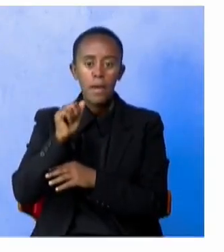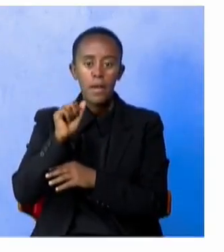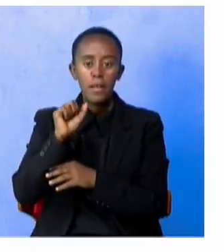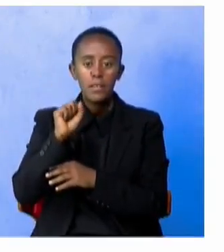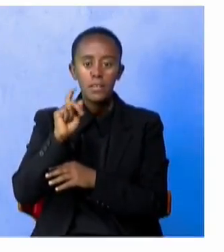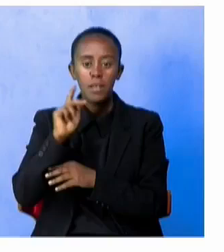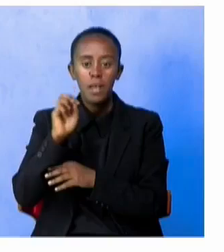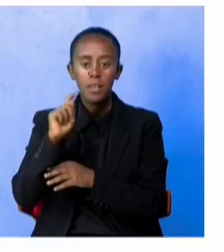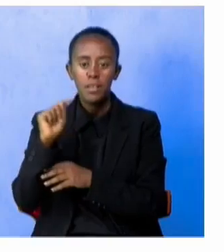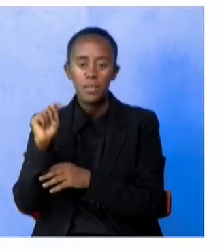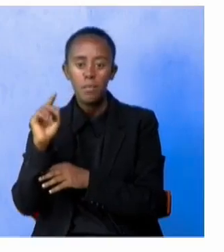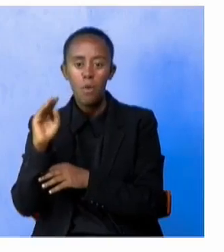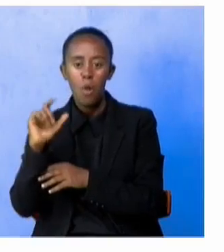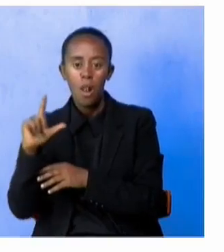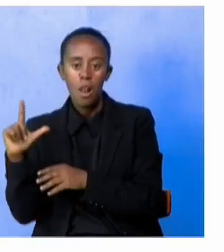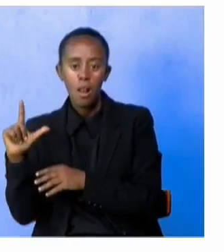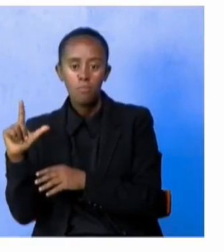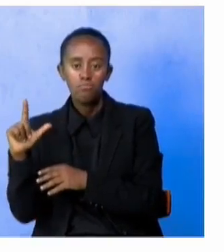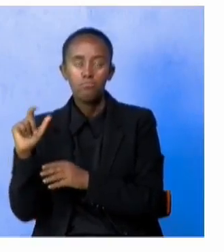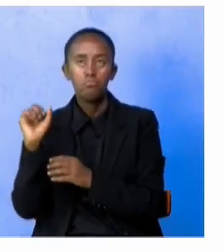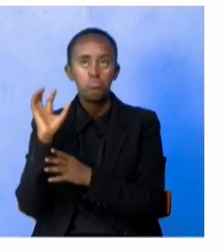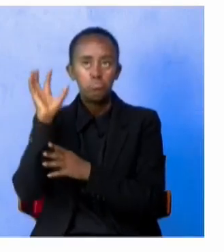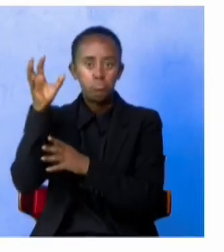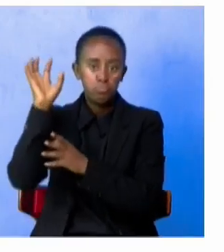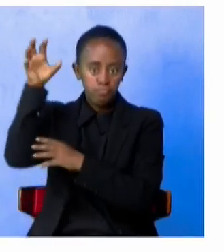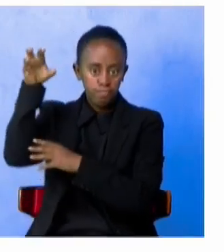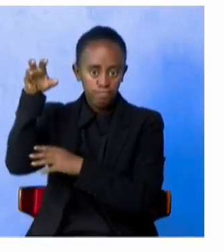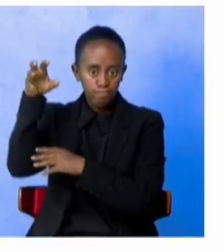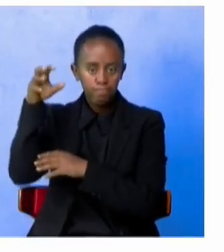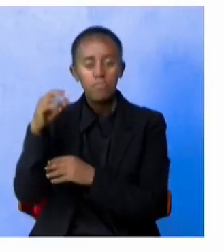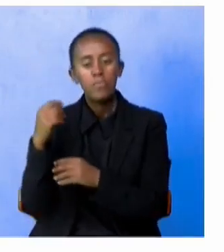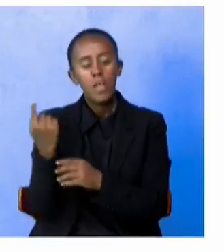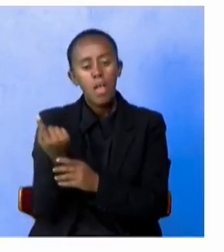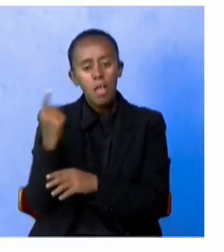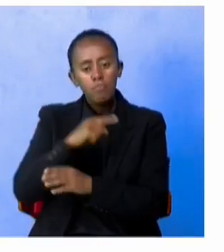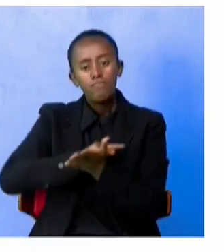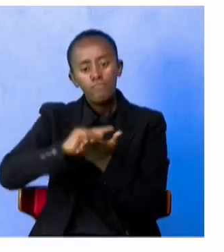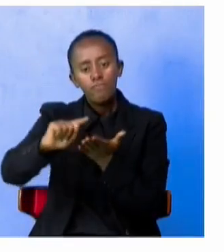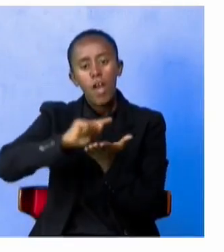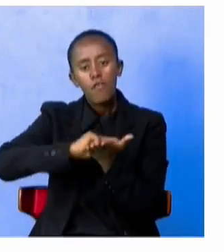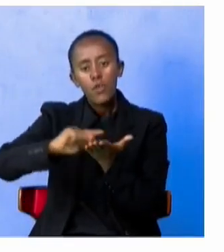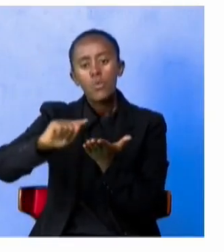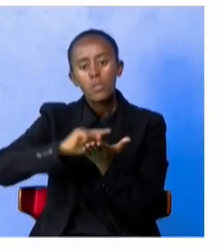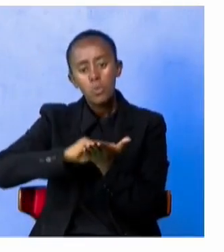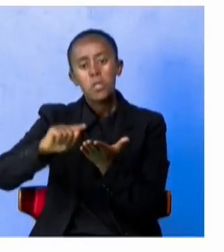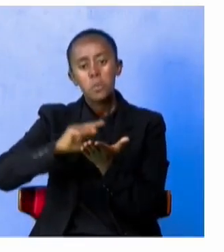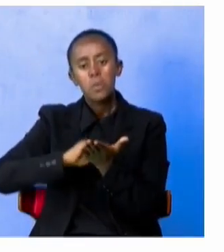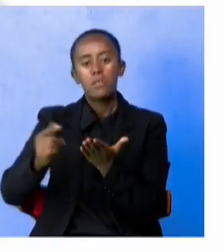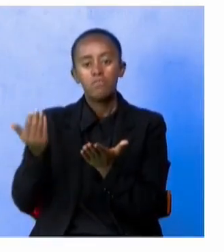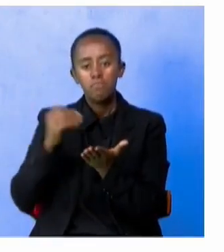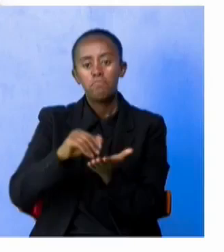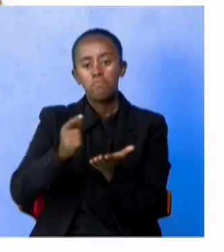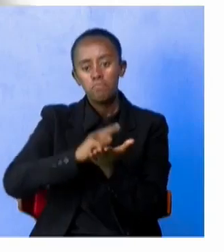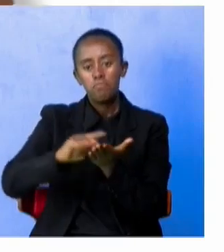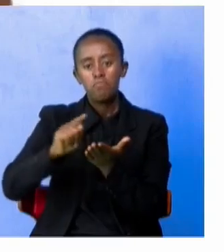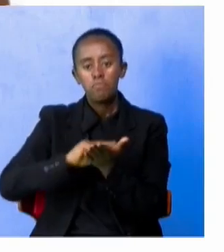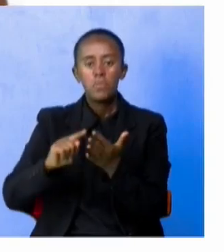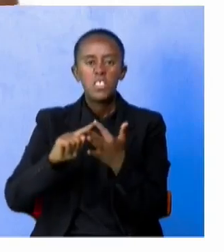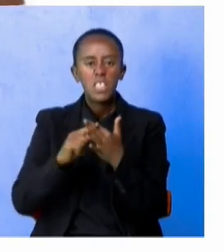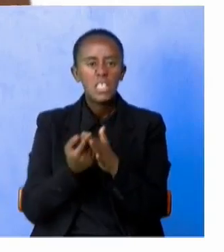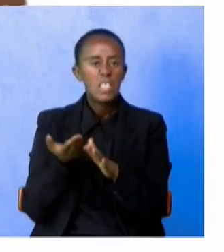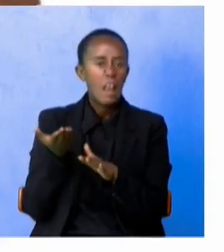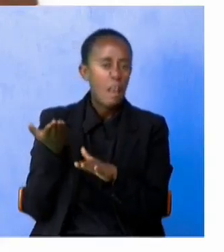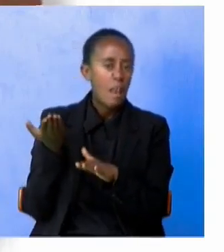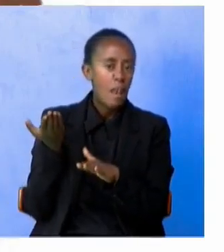every week since last summer.